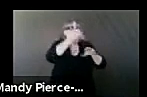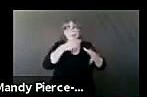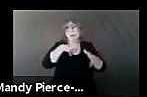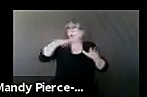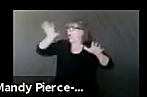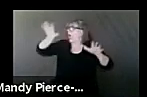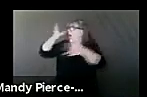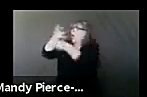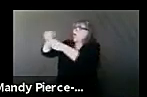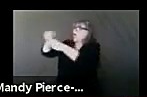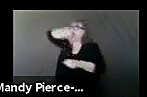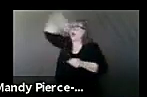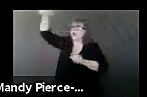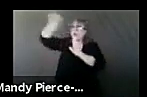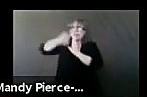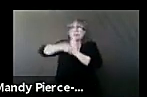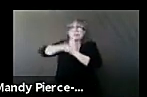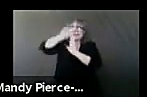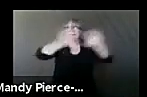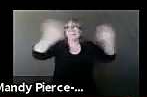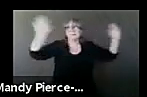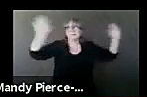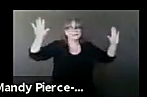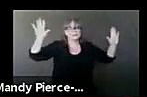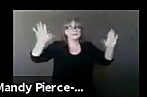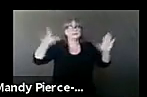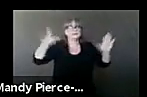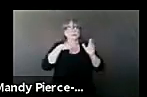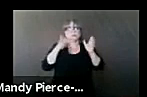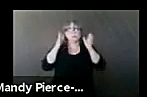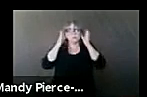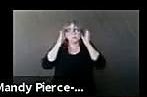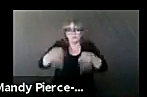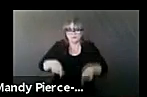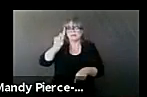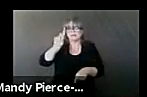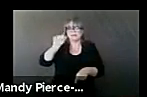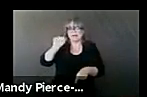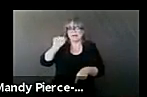and assumptions that we believe best apply to Colorado, not national assumptions.